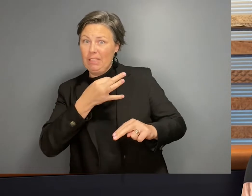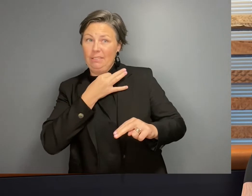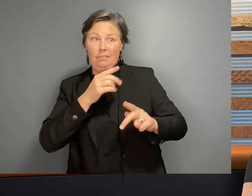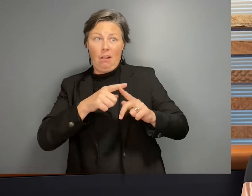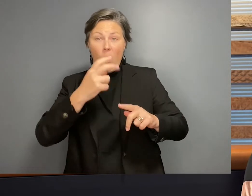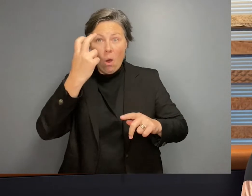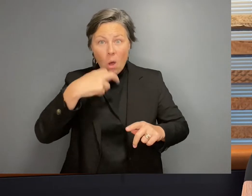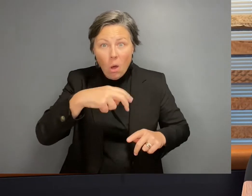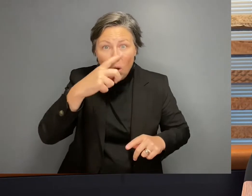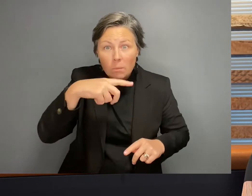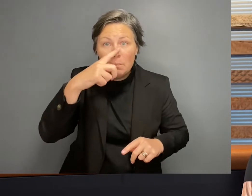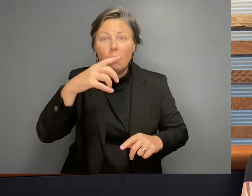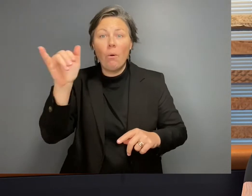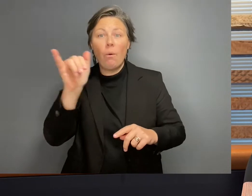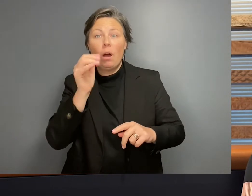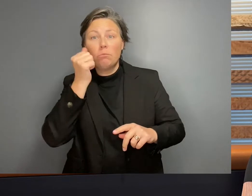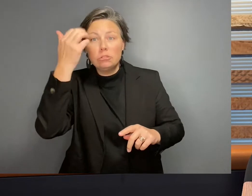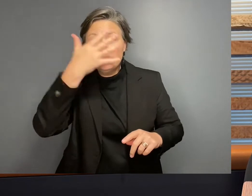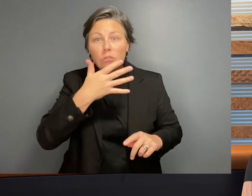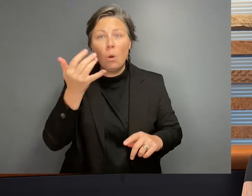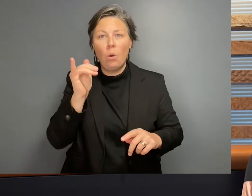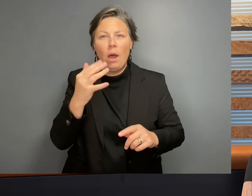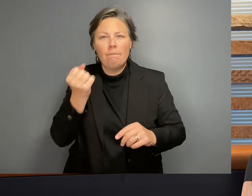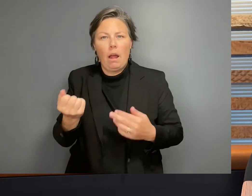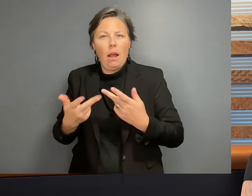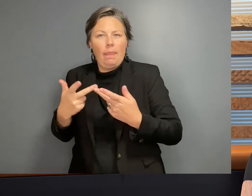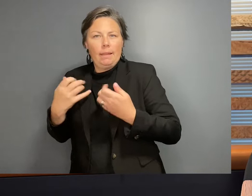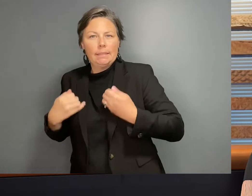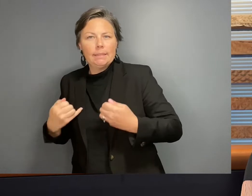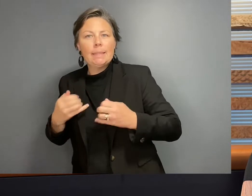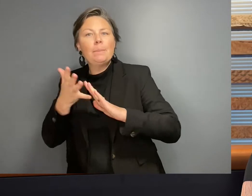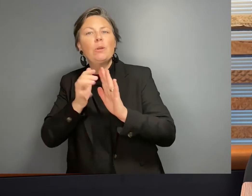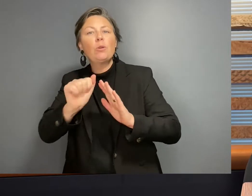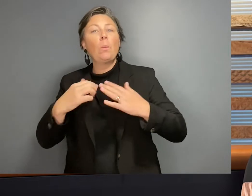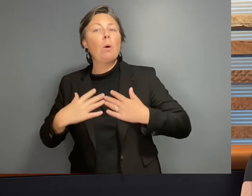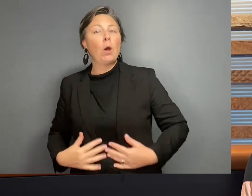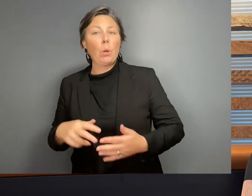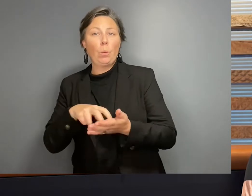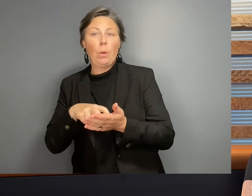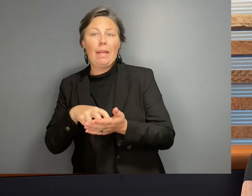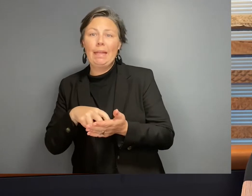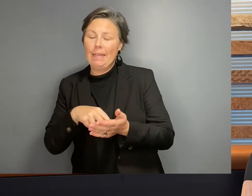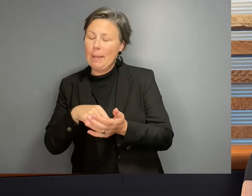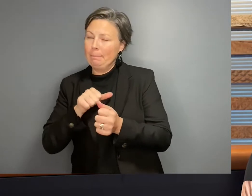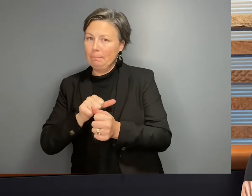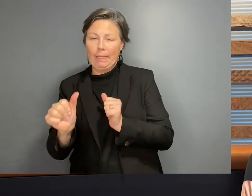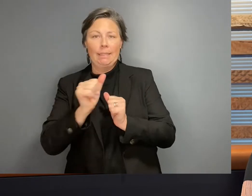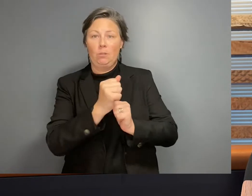Nations person, or if you have underlying medical conditions. Very important to talk to your